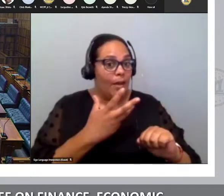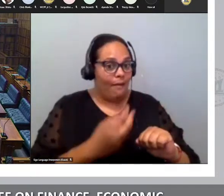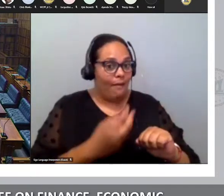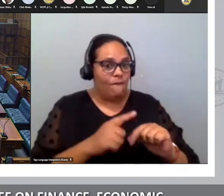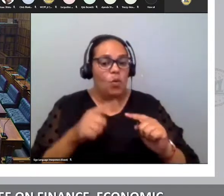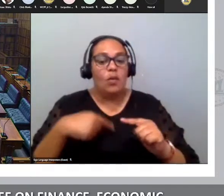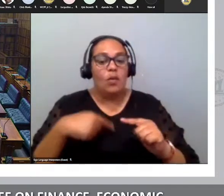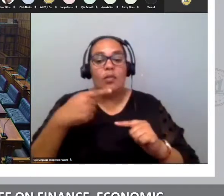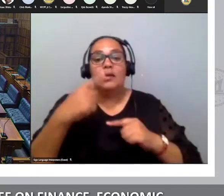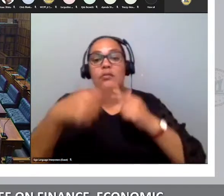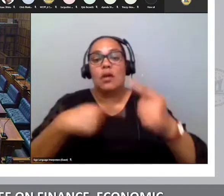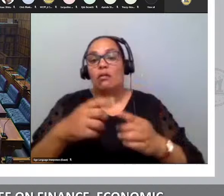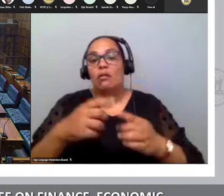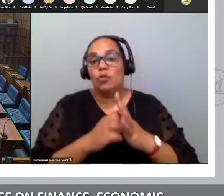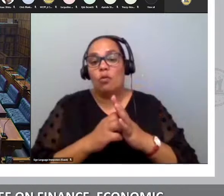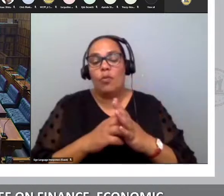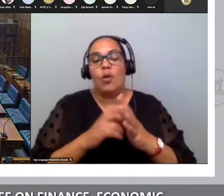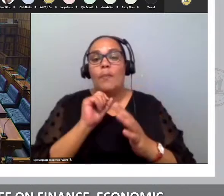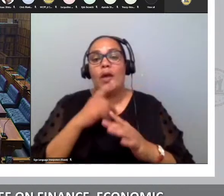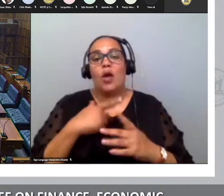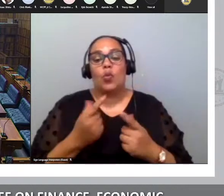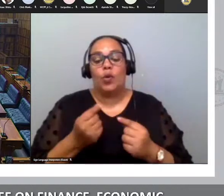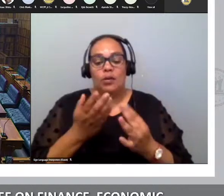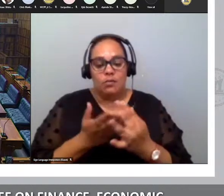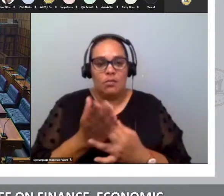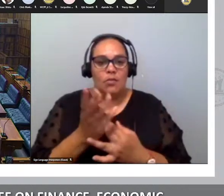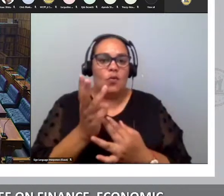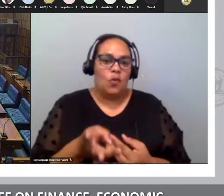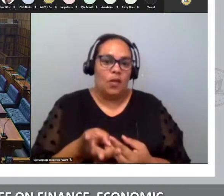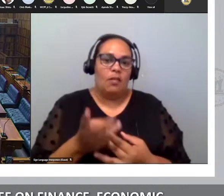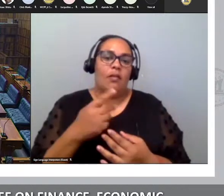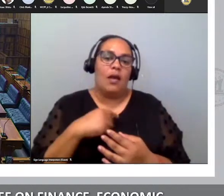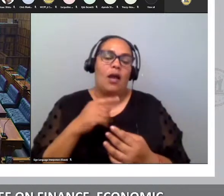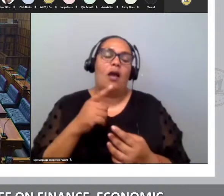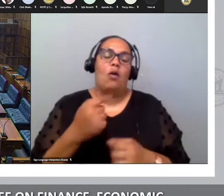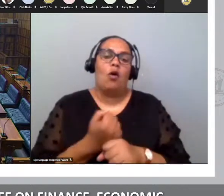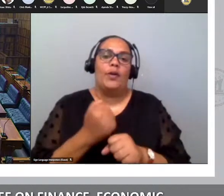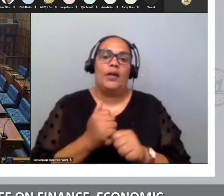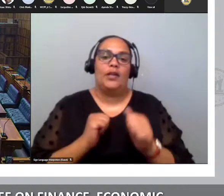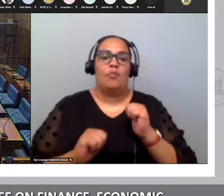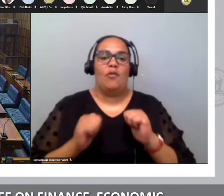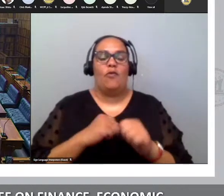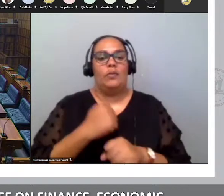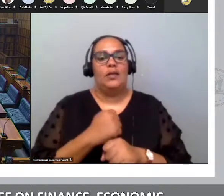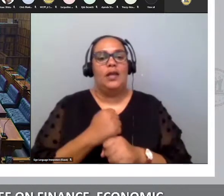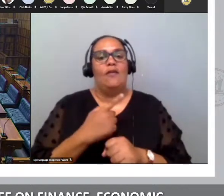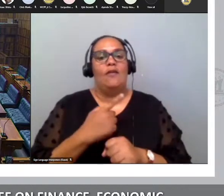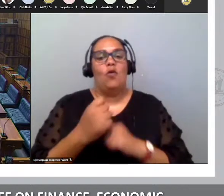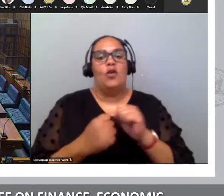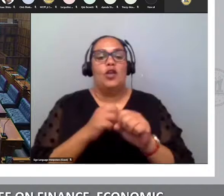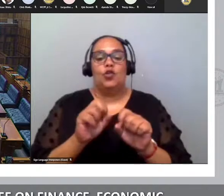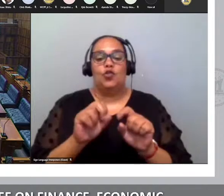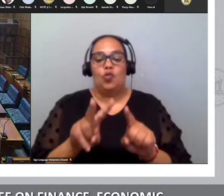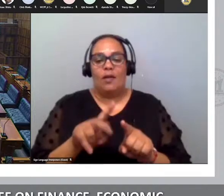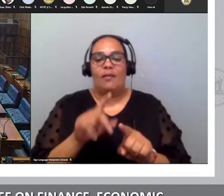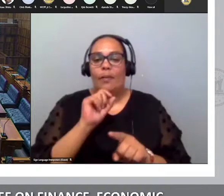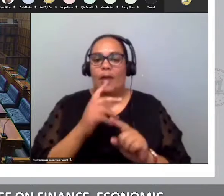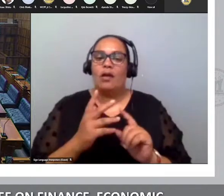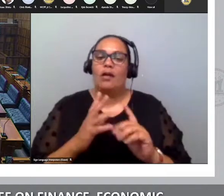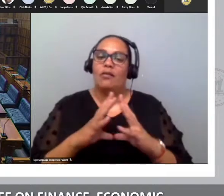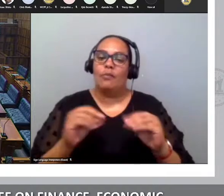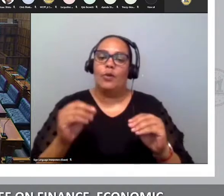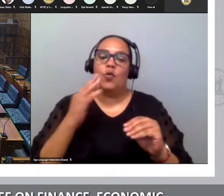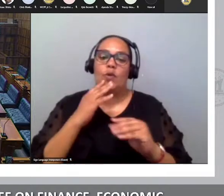next cycle for an example which is what we will go into as our terminal operator performance standards for year 12 and that is what commences in